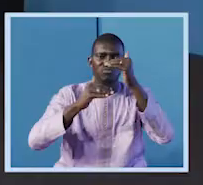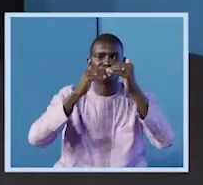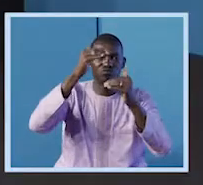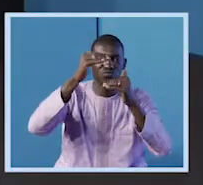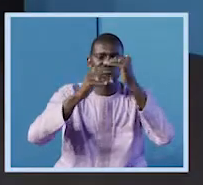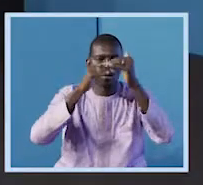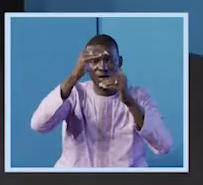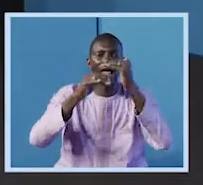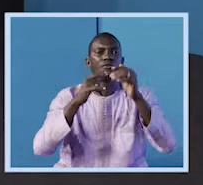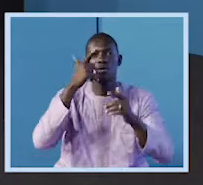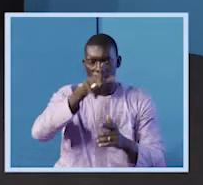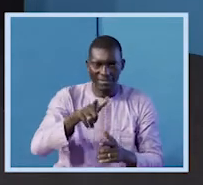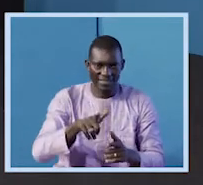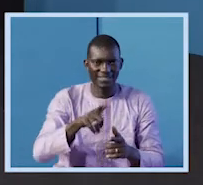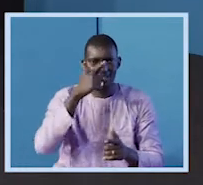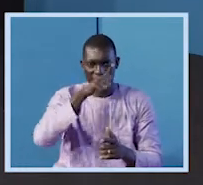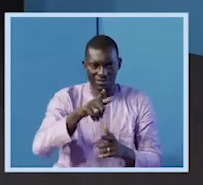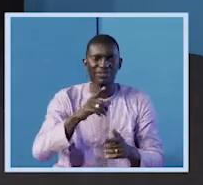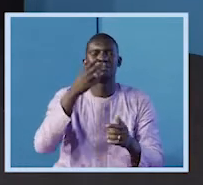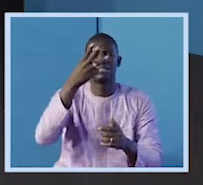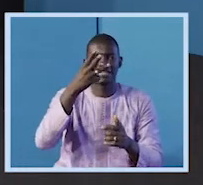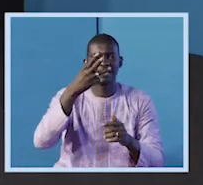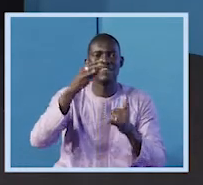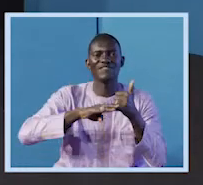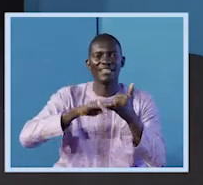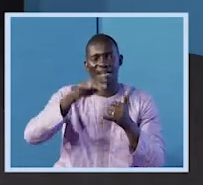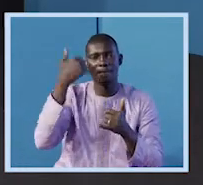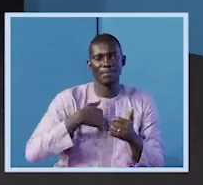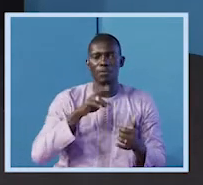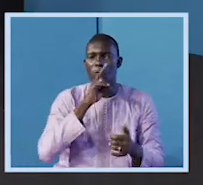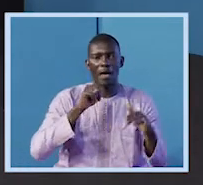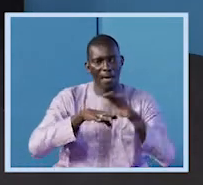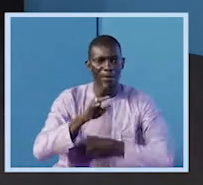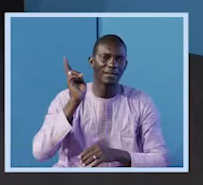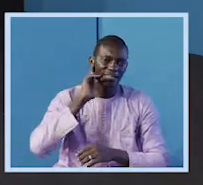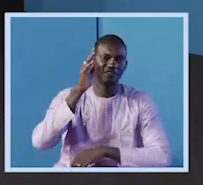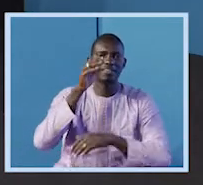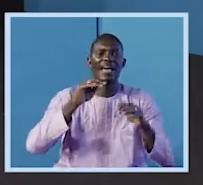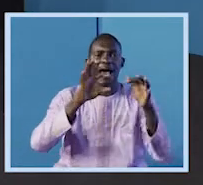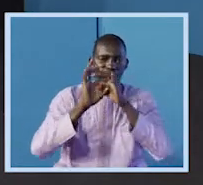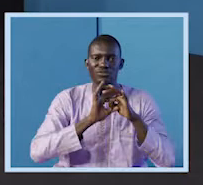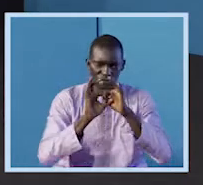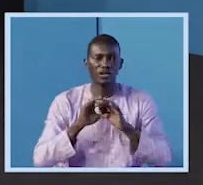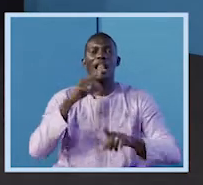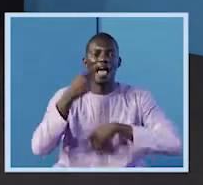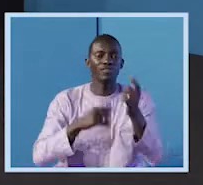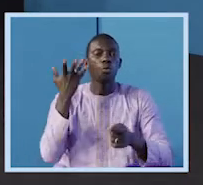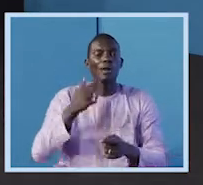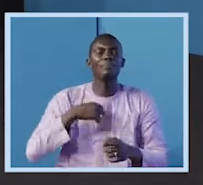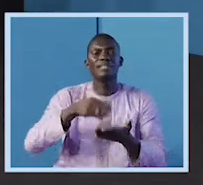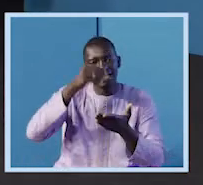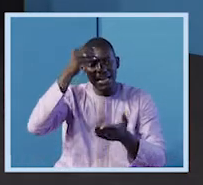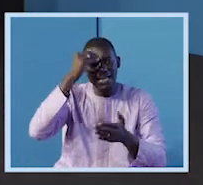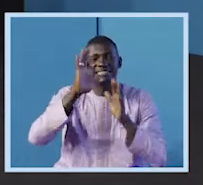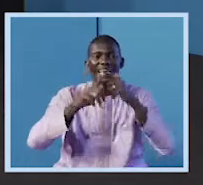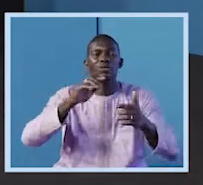I was lucky to be. Yes. The 3 finalists who were employed by the Deaf Association. Amazing. So upon completion of my